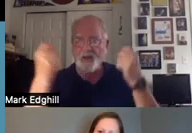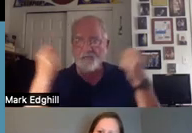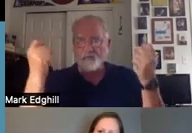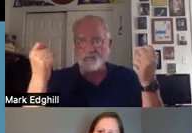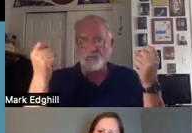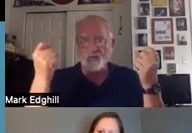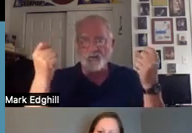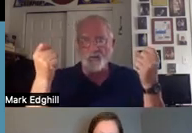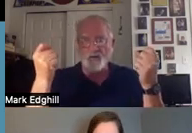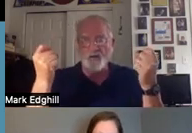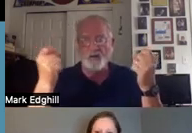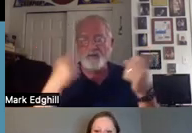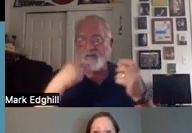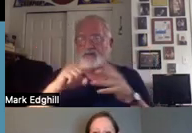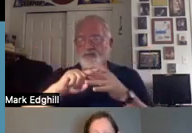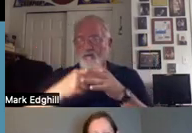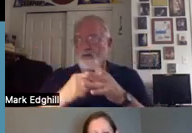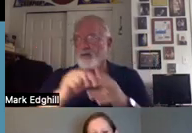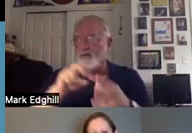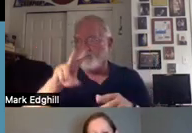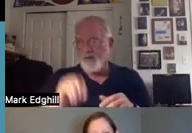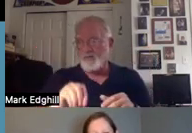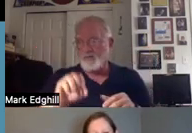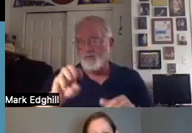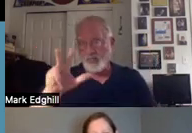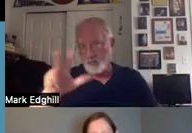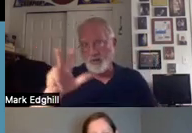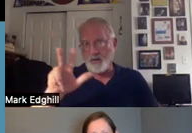And this year will be the 10th anniversary.